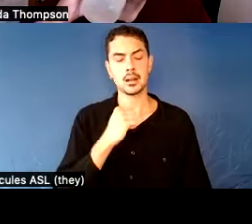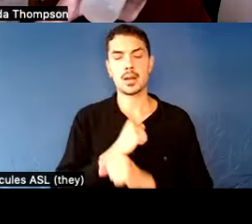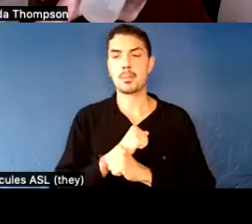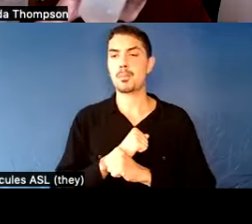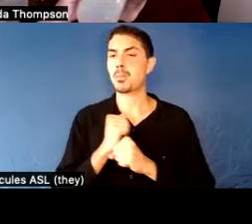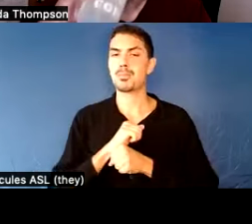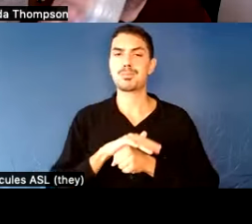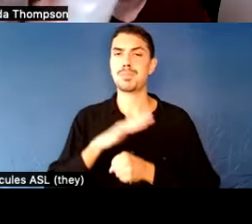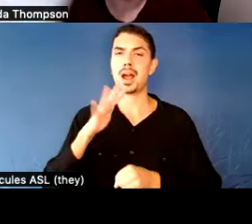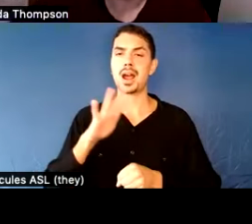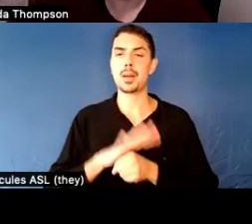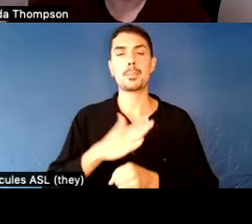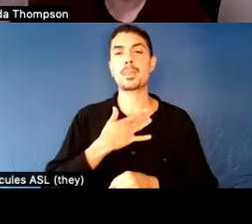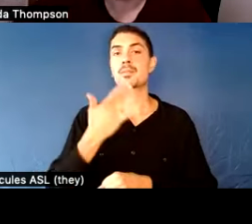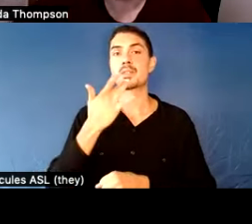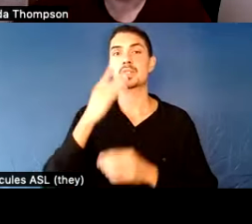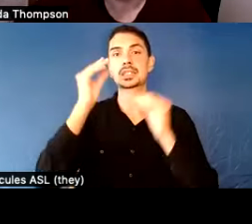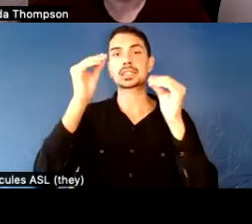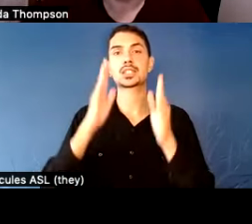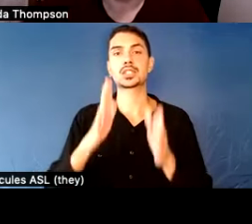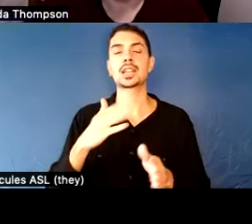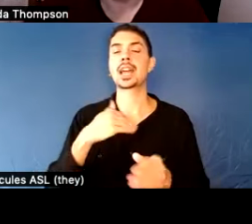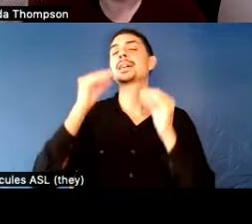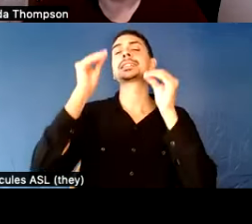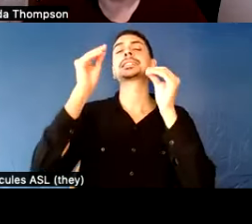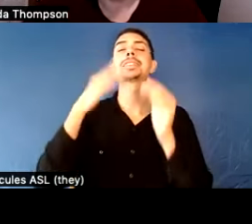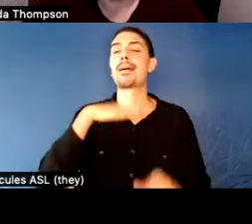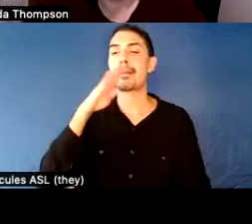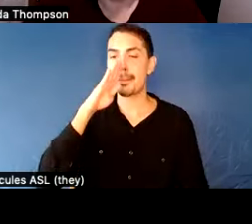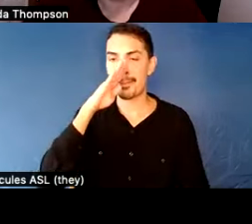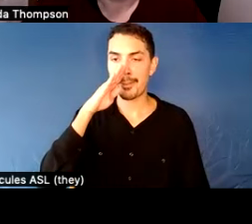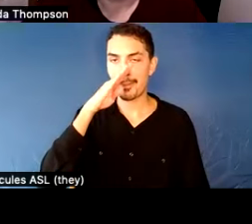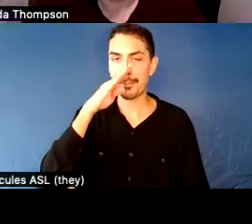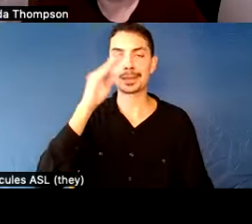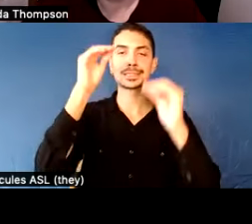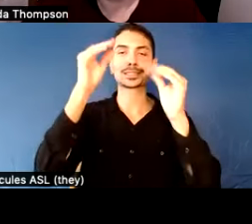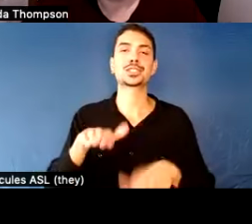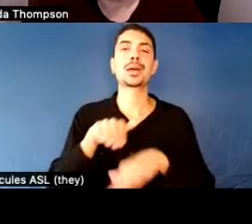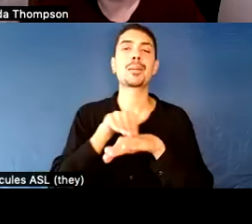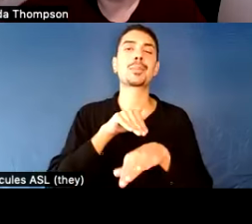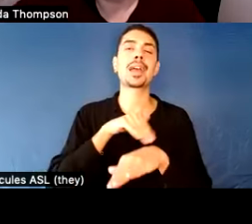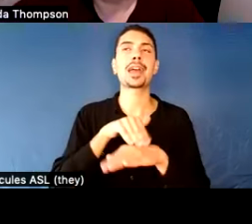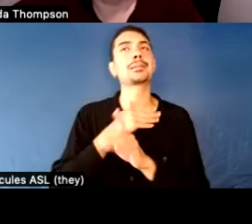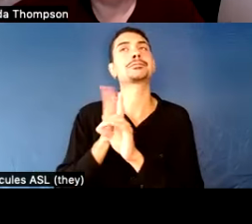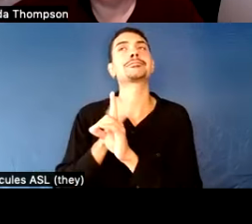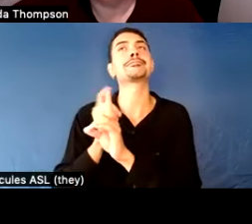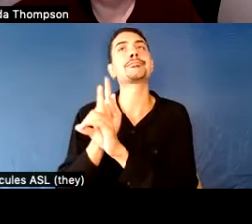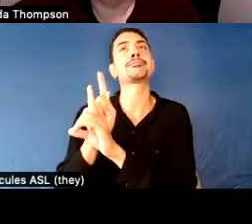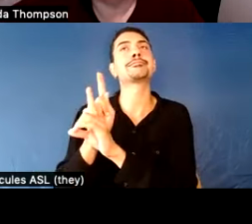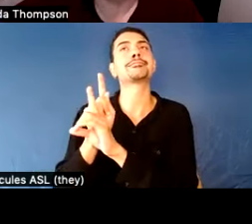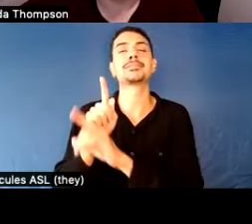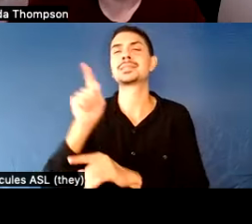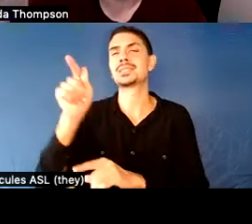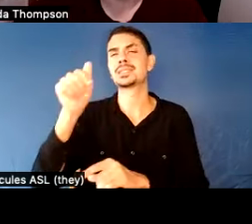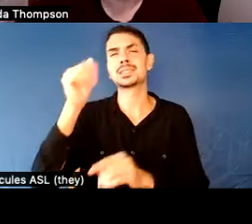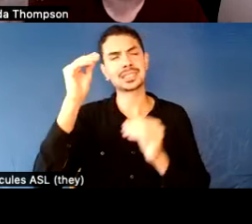favorite teachers. And I was, I was the teacher's pet. I was a straight A student, and she didn't understand why I was having a breakdown on her.